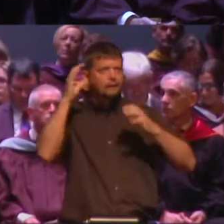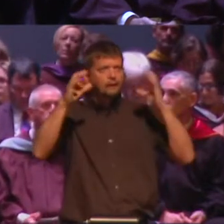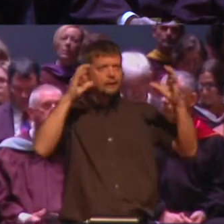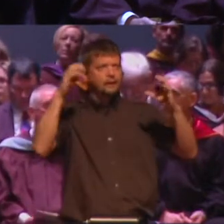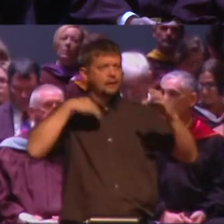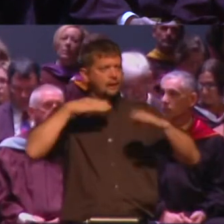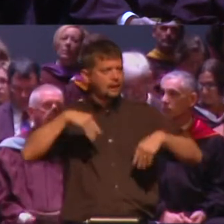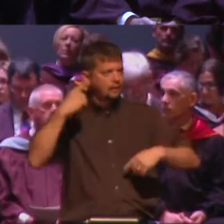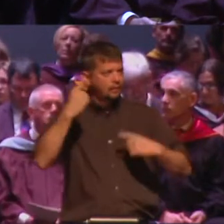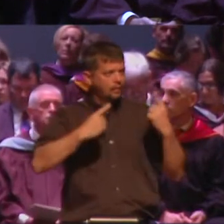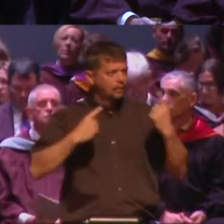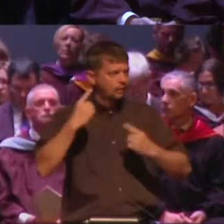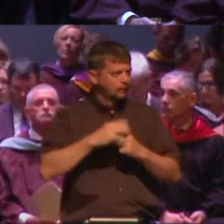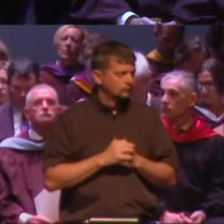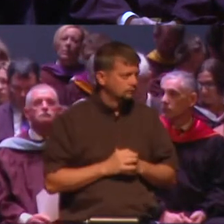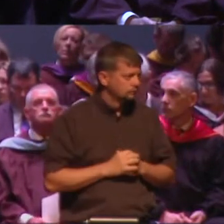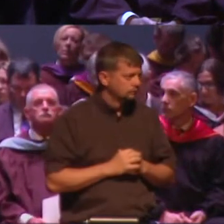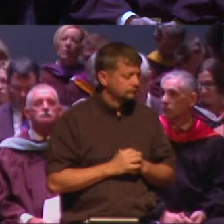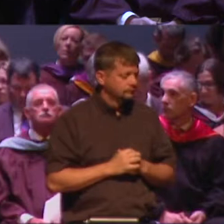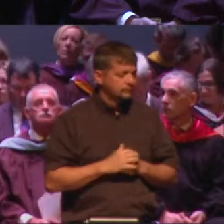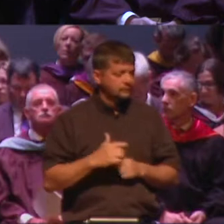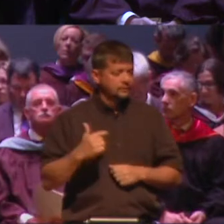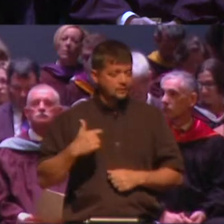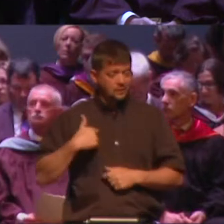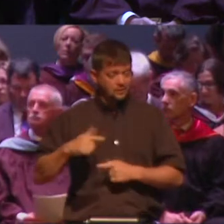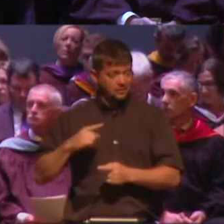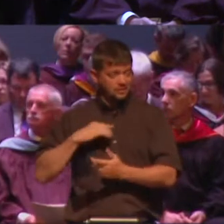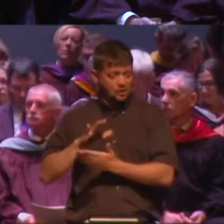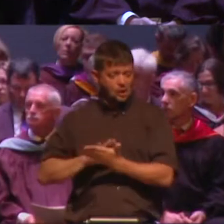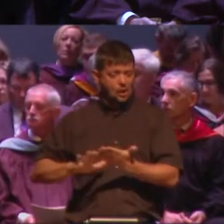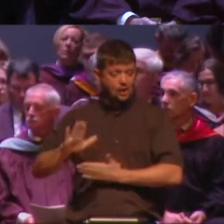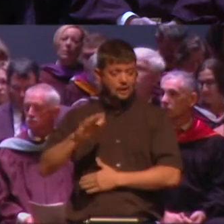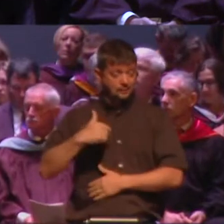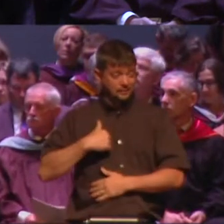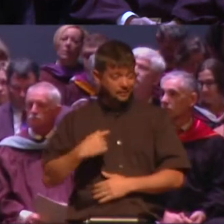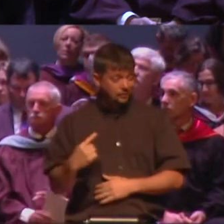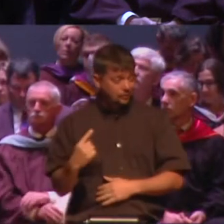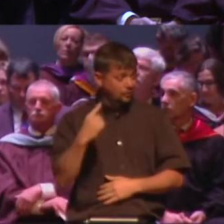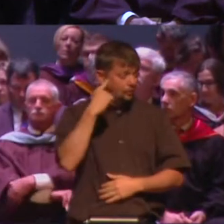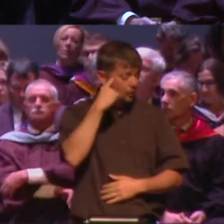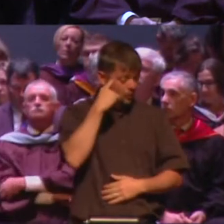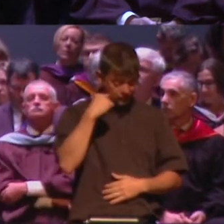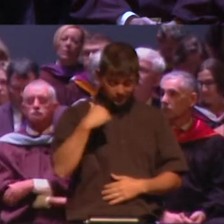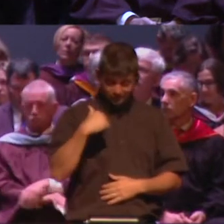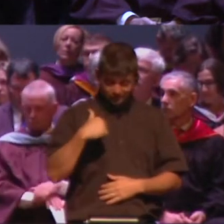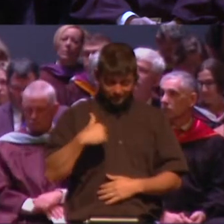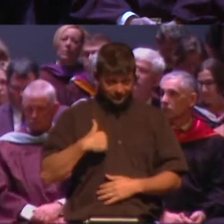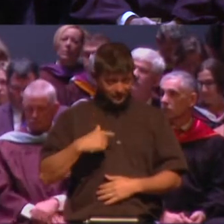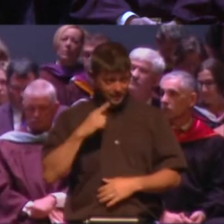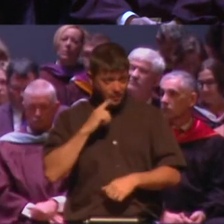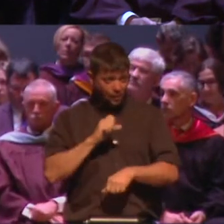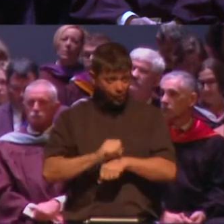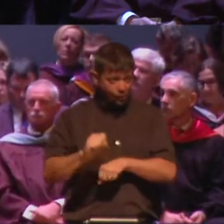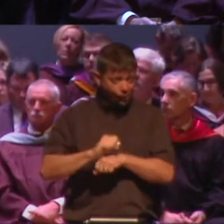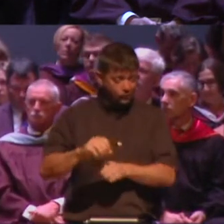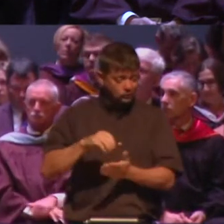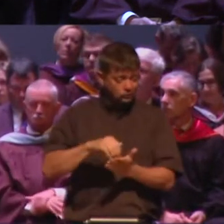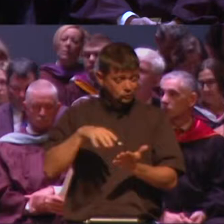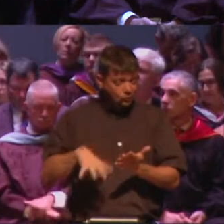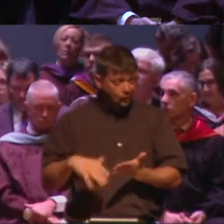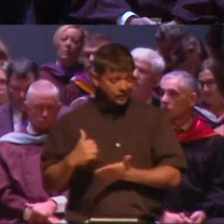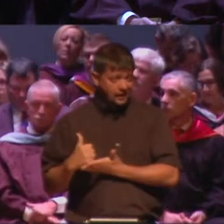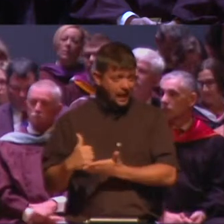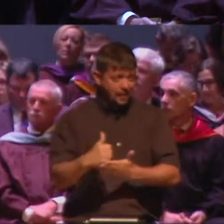considered. While I was an undergraduate, I never once thought that I would spend my days working with students, helping